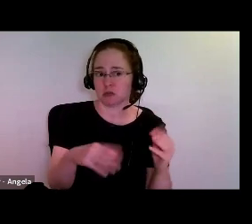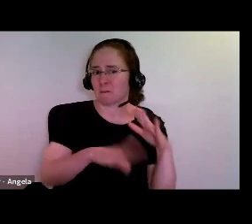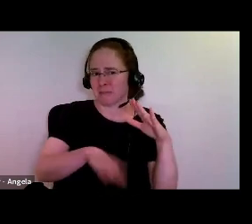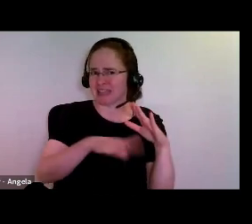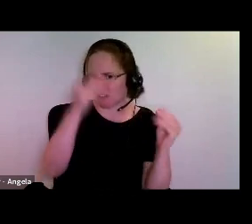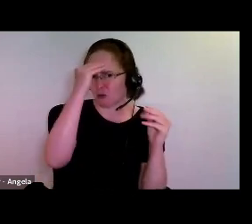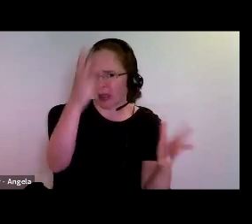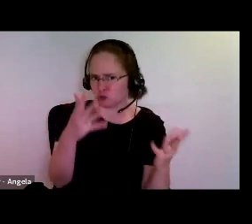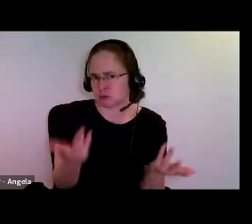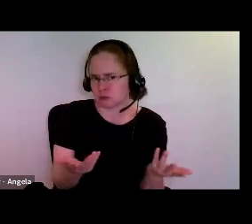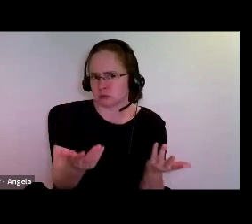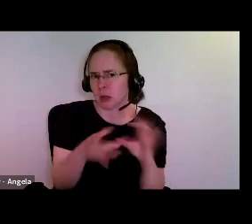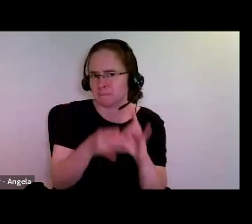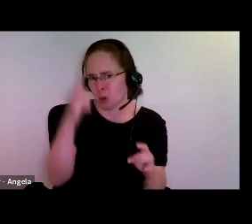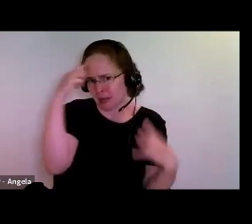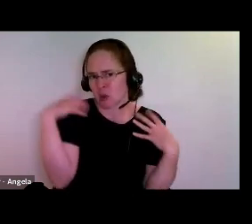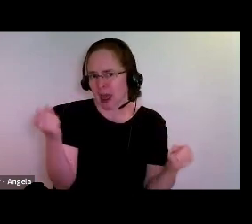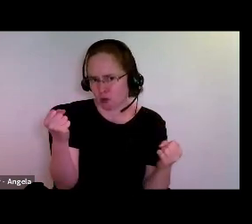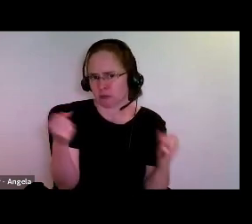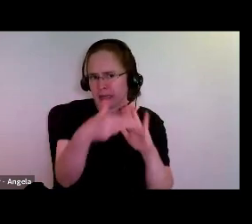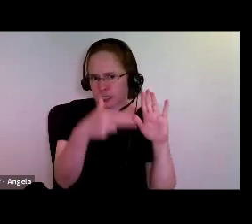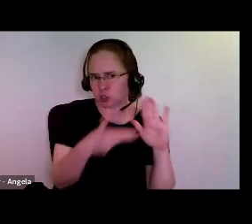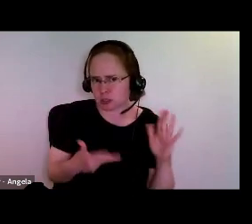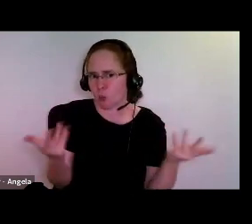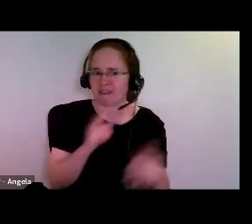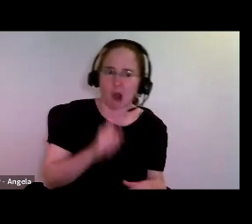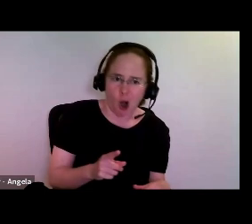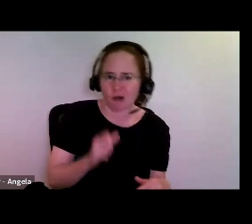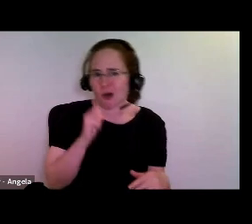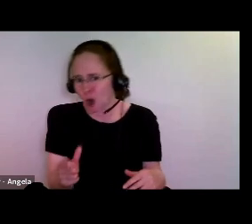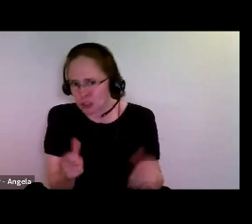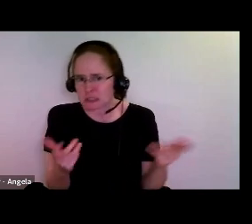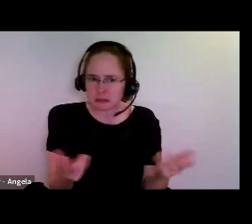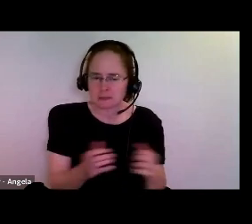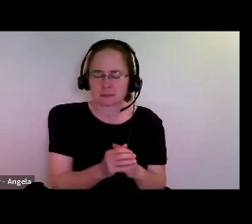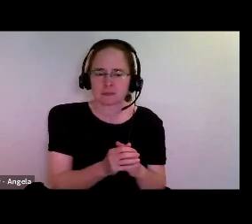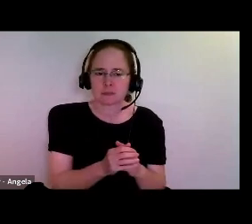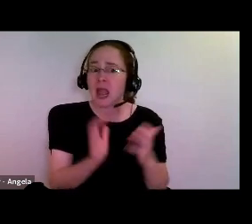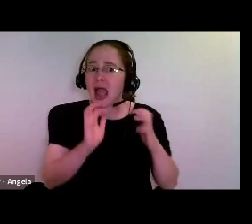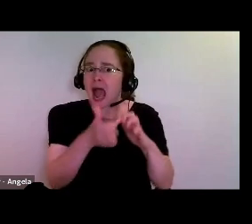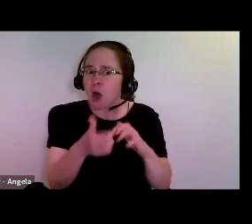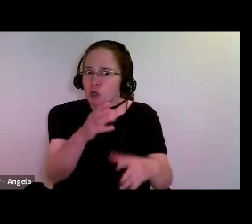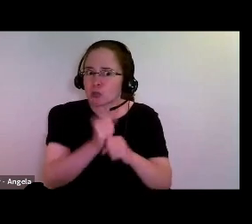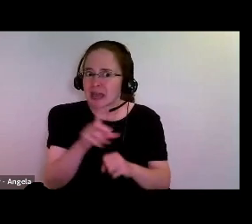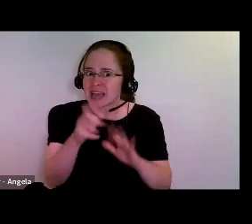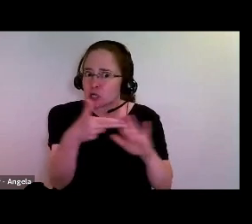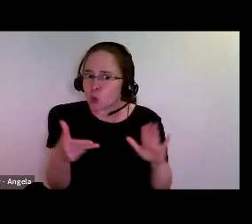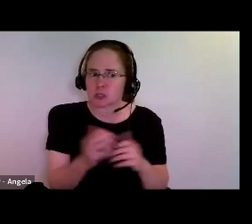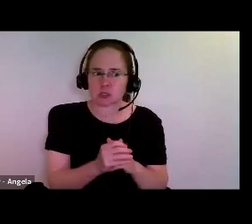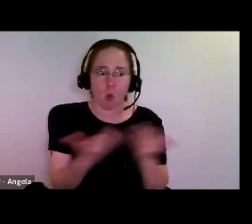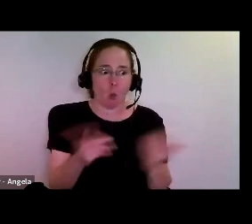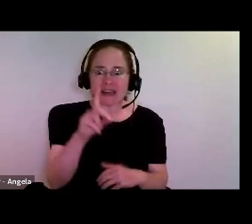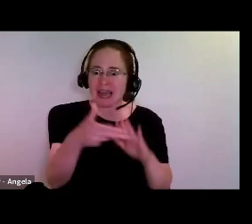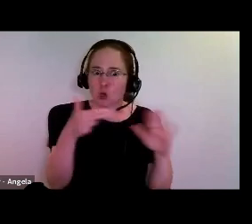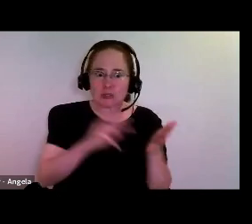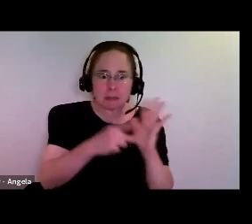basic information about mental health conditions, what they are, what they aren't. How do you get a diagnosis? What does the